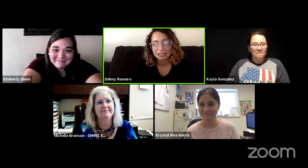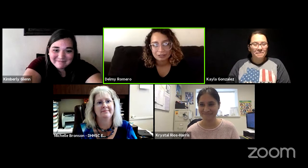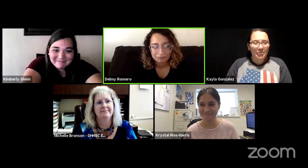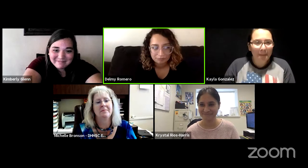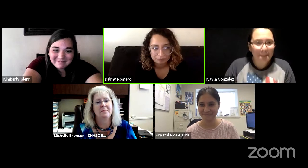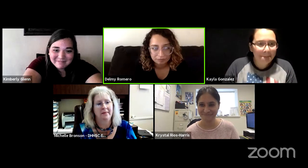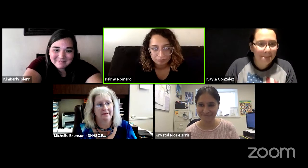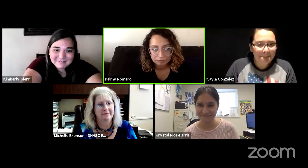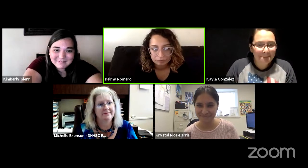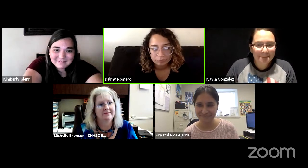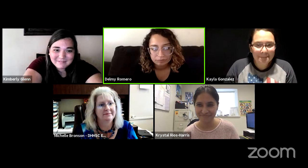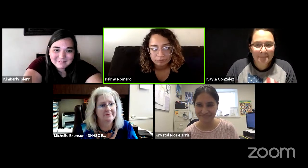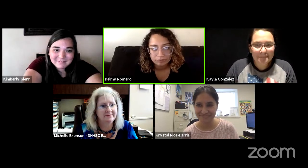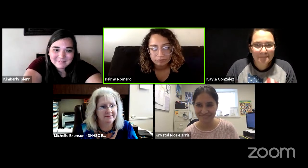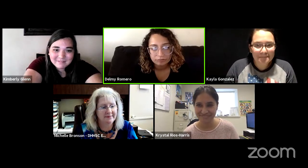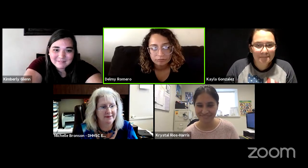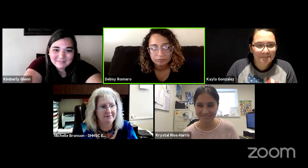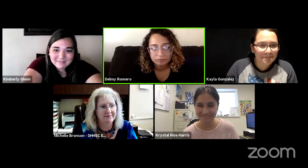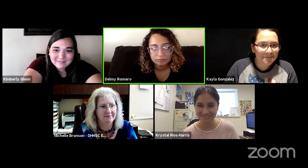Okay, let's see.